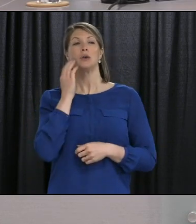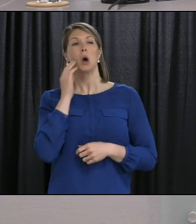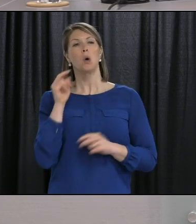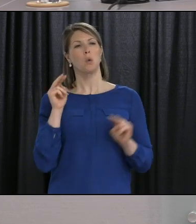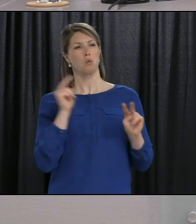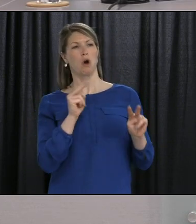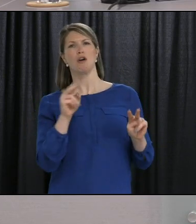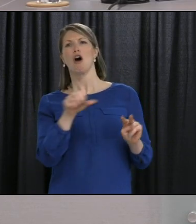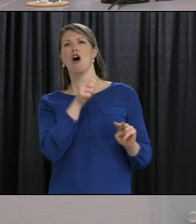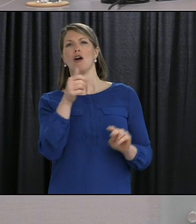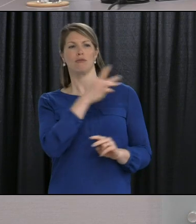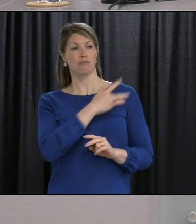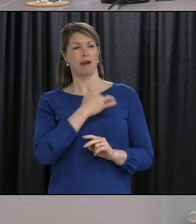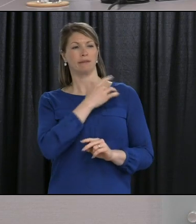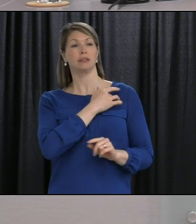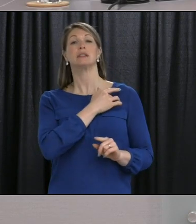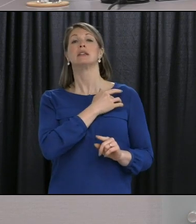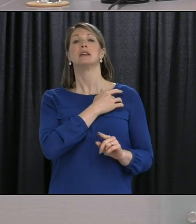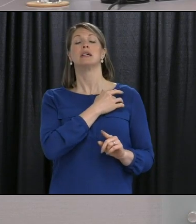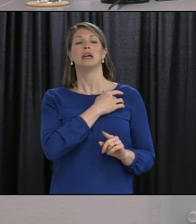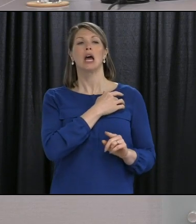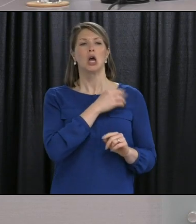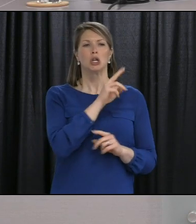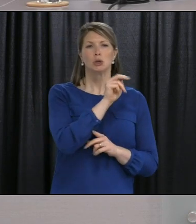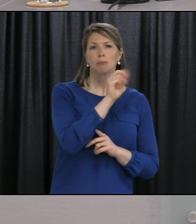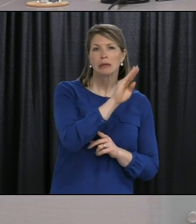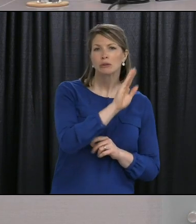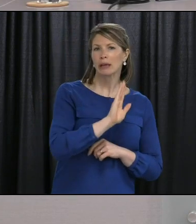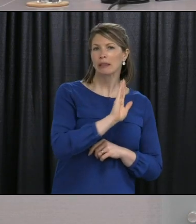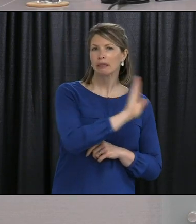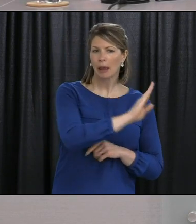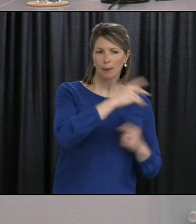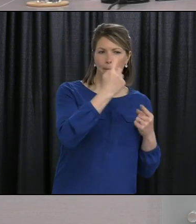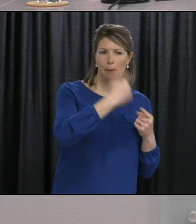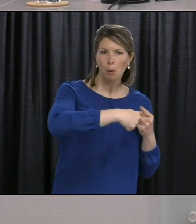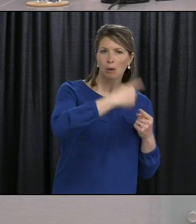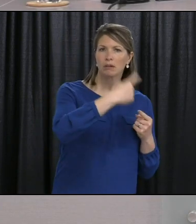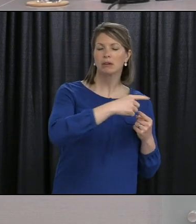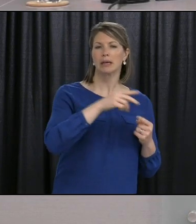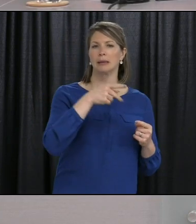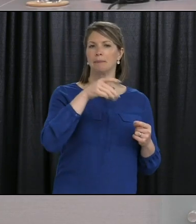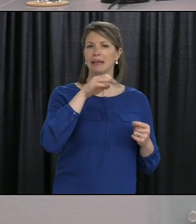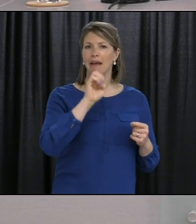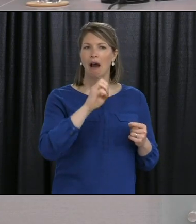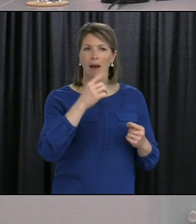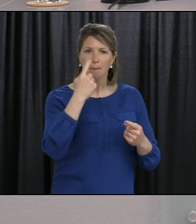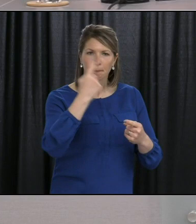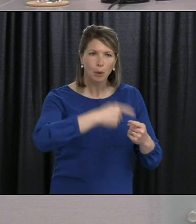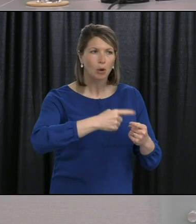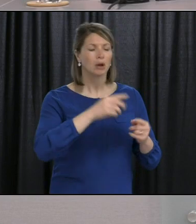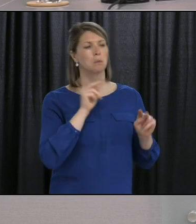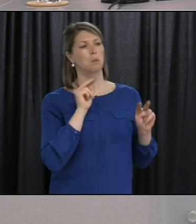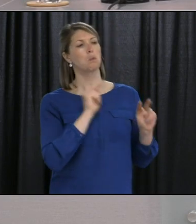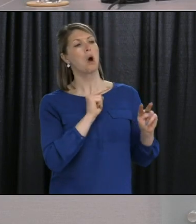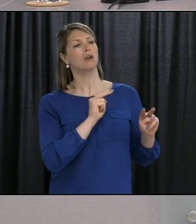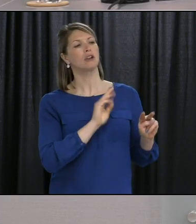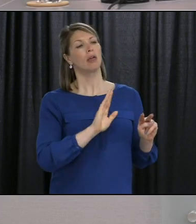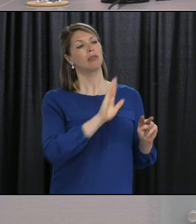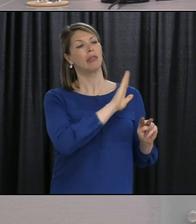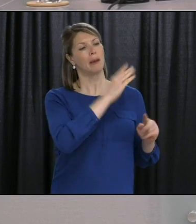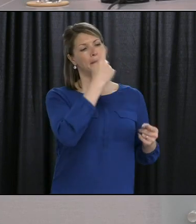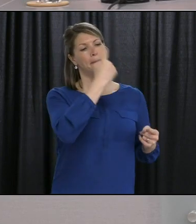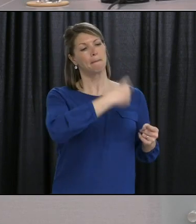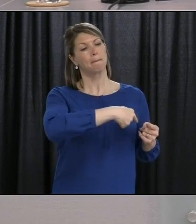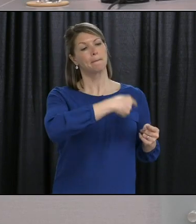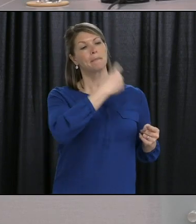quite a severe border measure in place? If we're not talking about being able to have a vaccine for a long